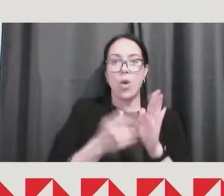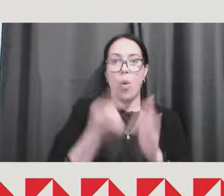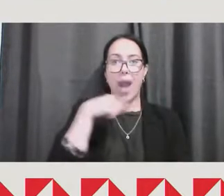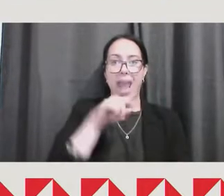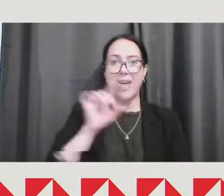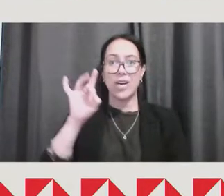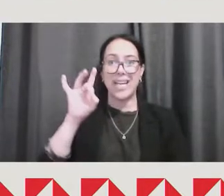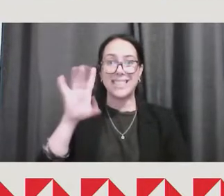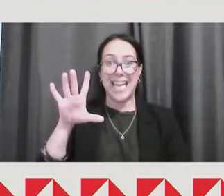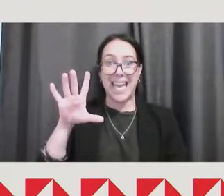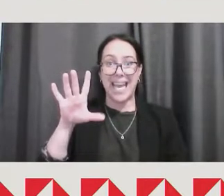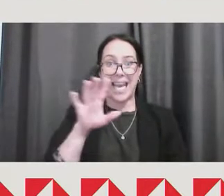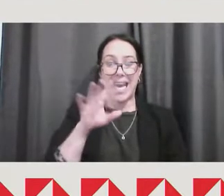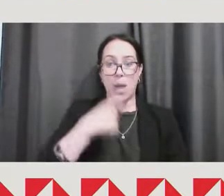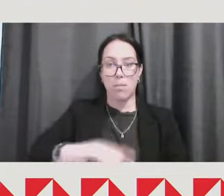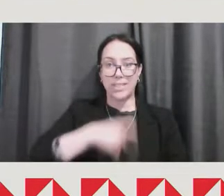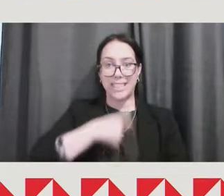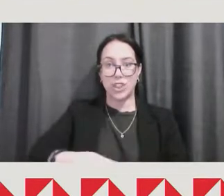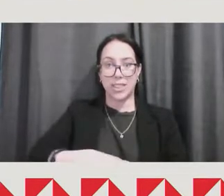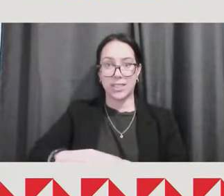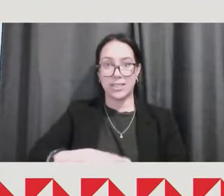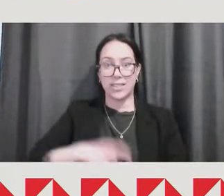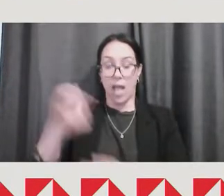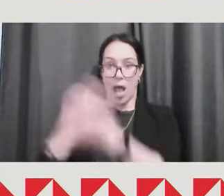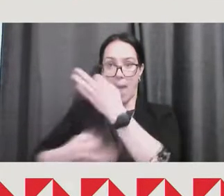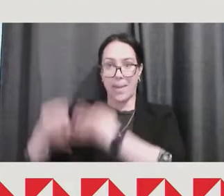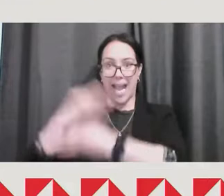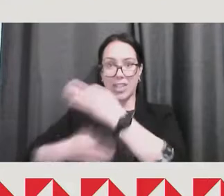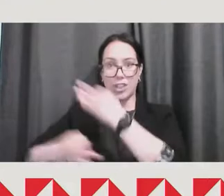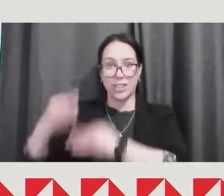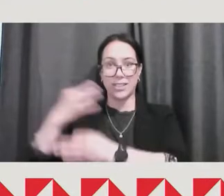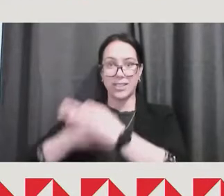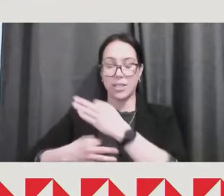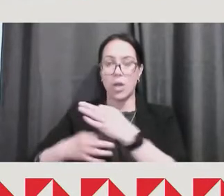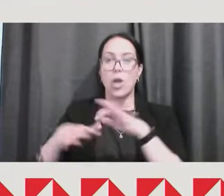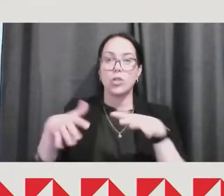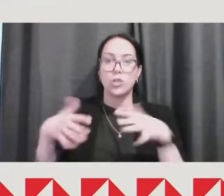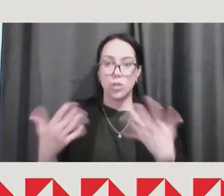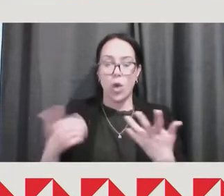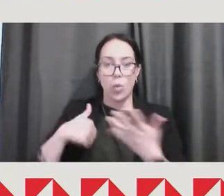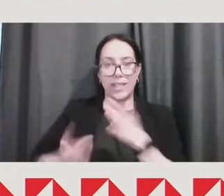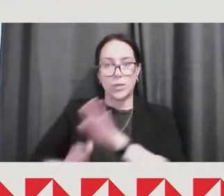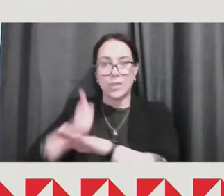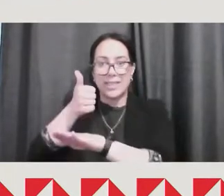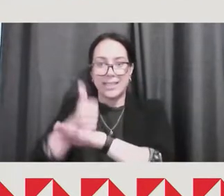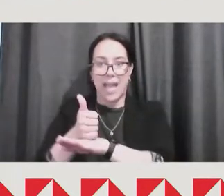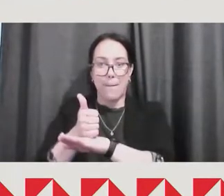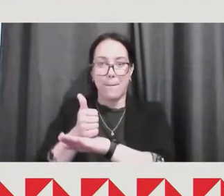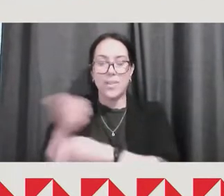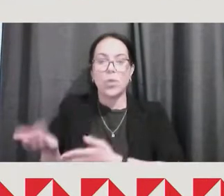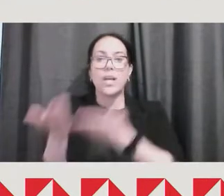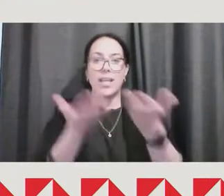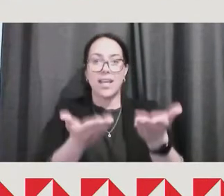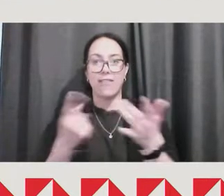so what did we do shovel a little bit more putia from the strategy so that we can get another Pacific person this opportunity so we grew that